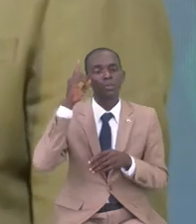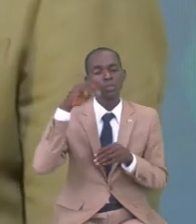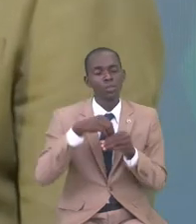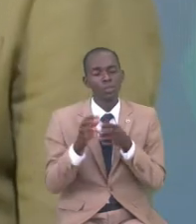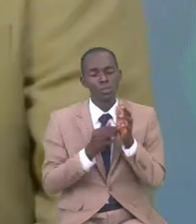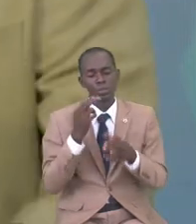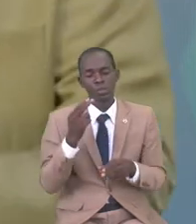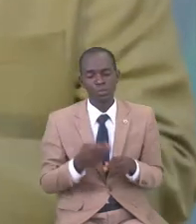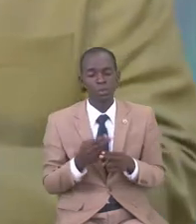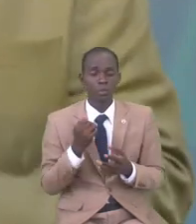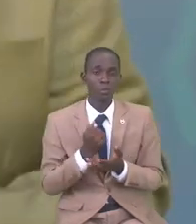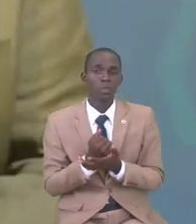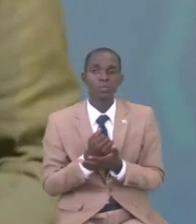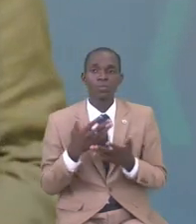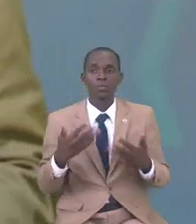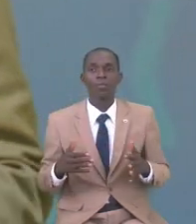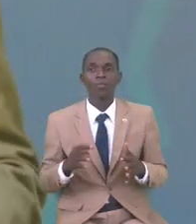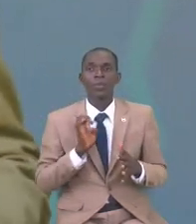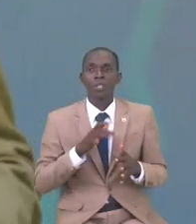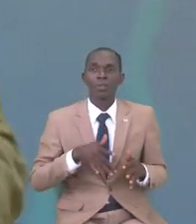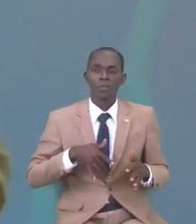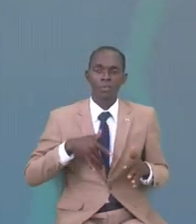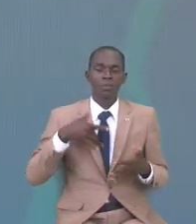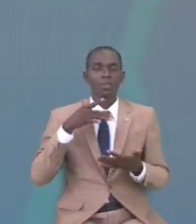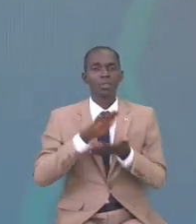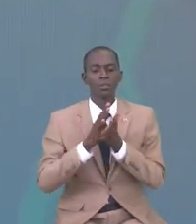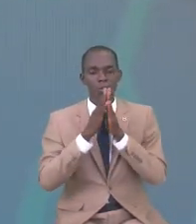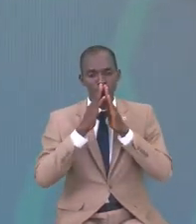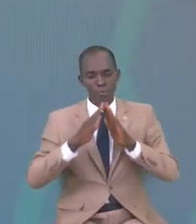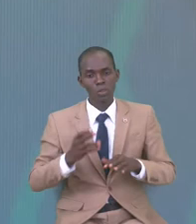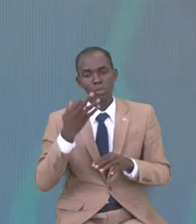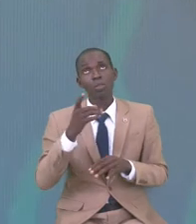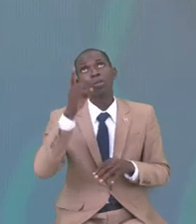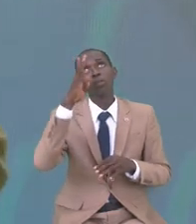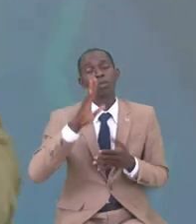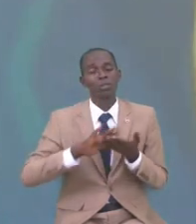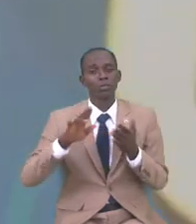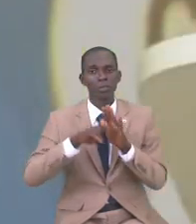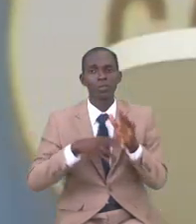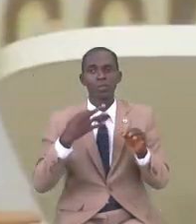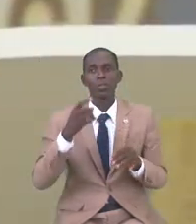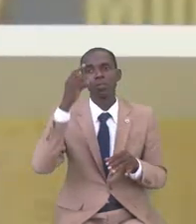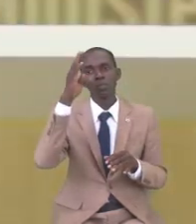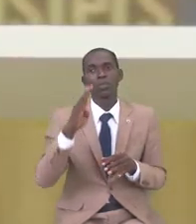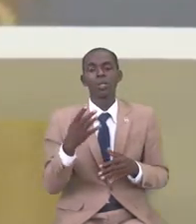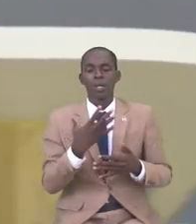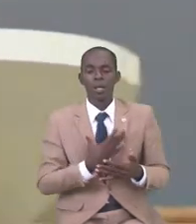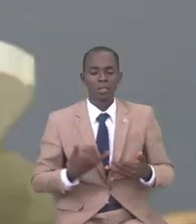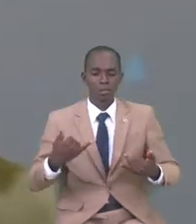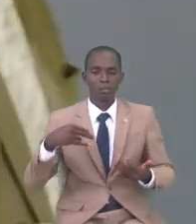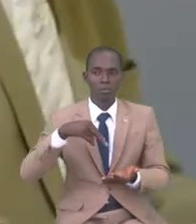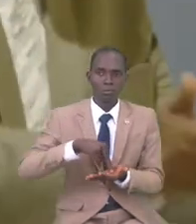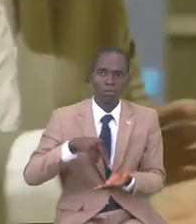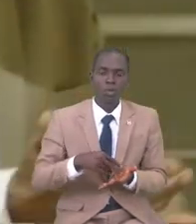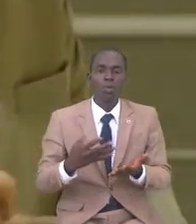Jesus' name, amen. He felt the peace of God and the forgiveness of God. He rose up now, wanting